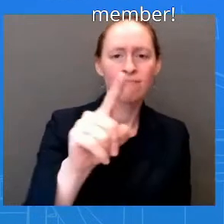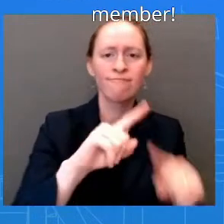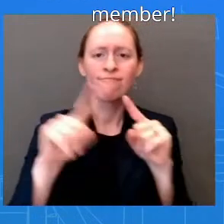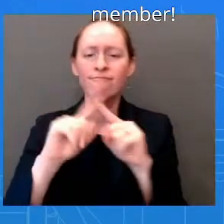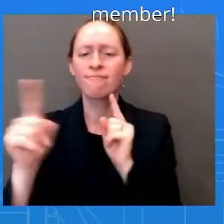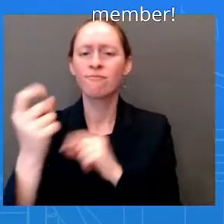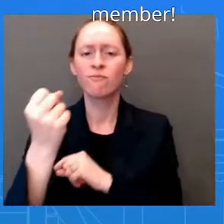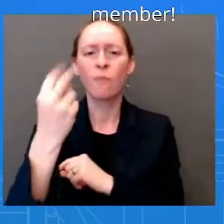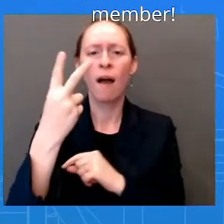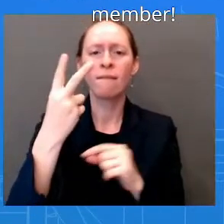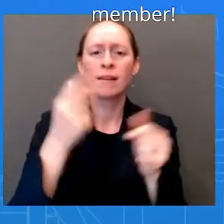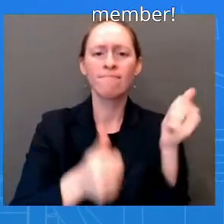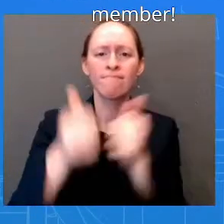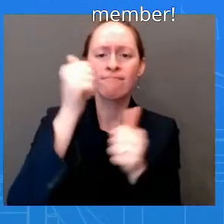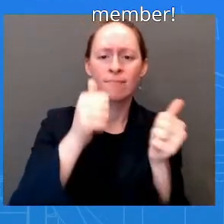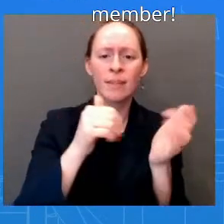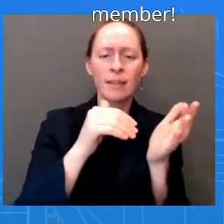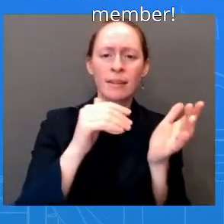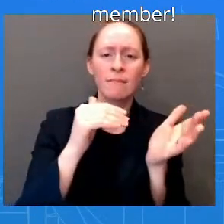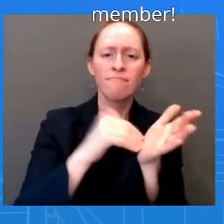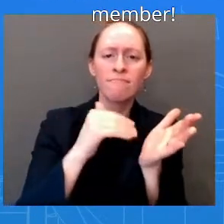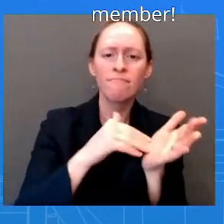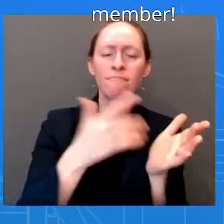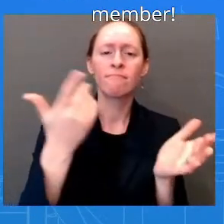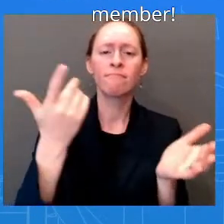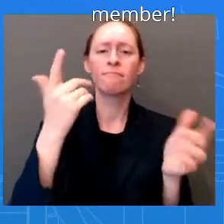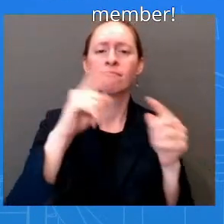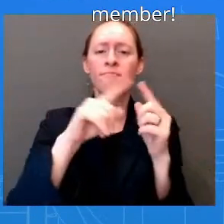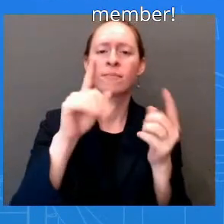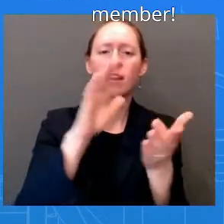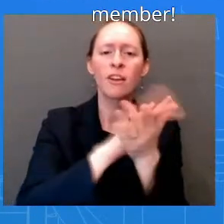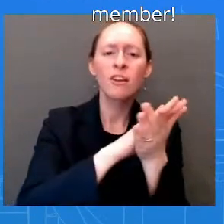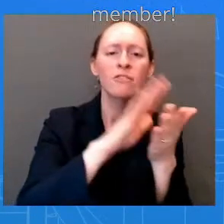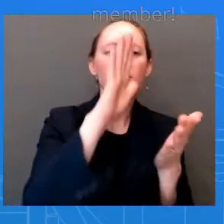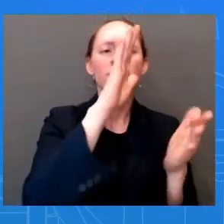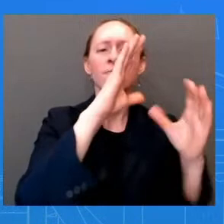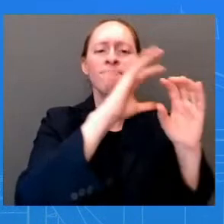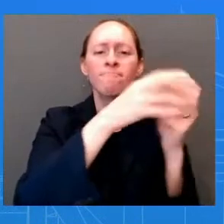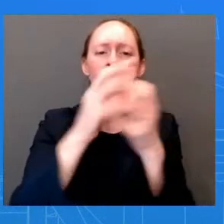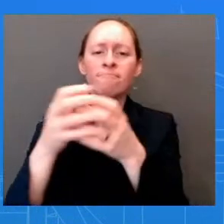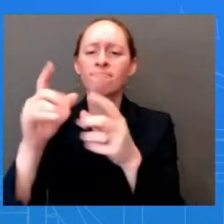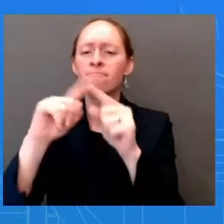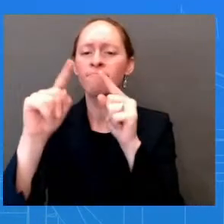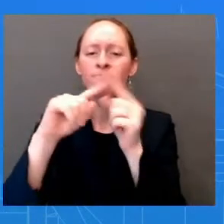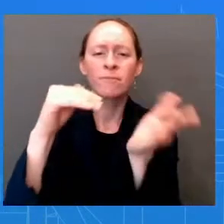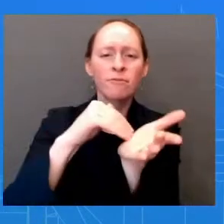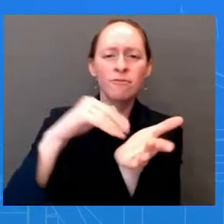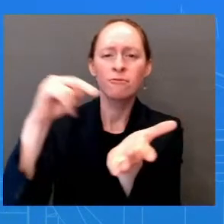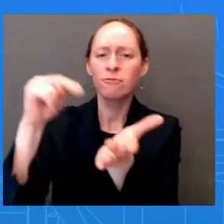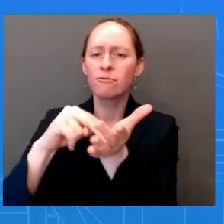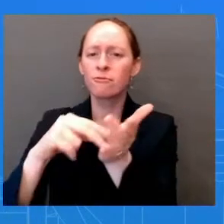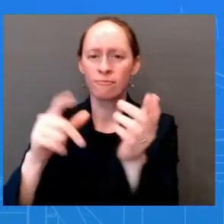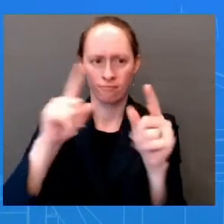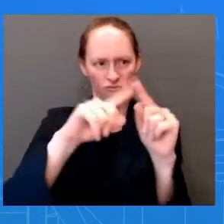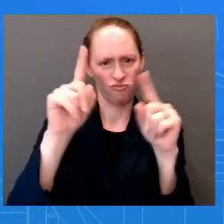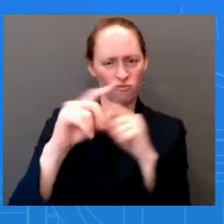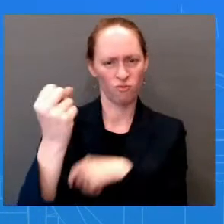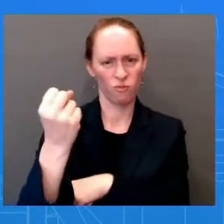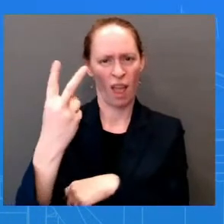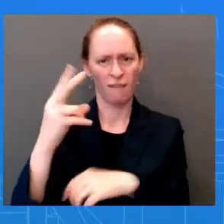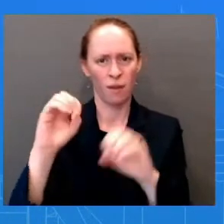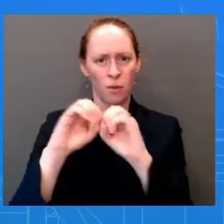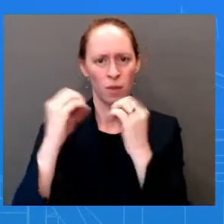of Physicians, the American Association of Family Physicians, I'm not going to list them all 12, but they all joined together with one